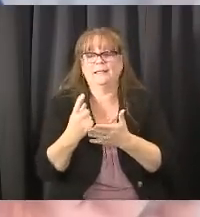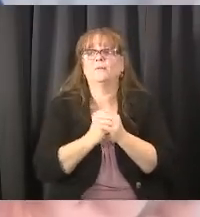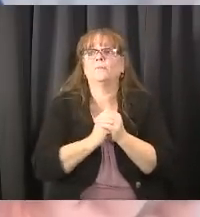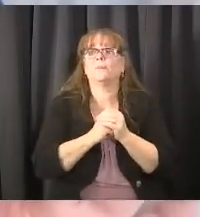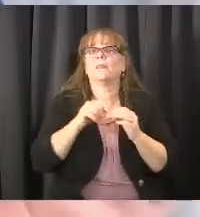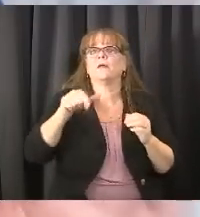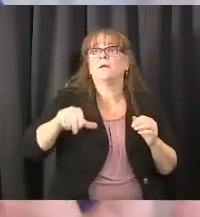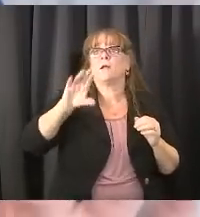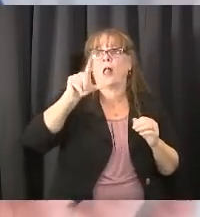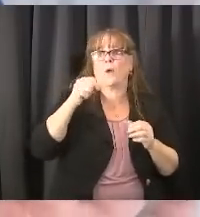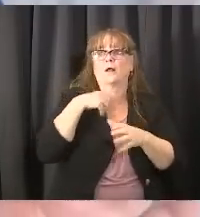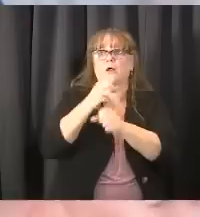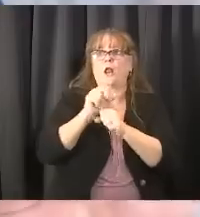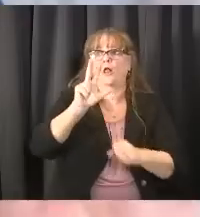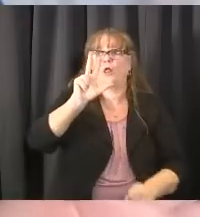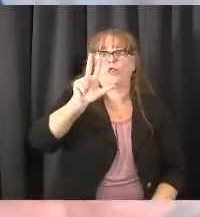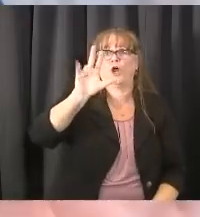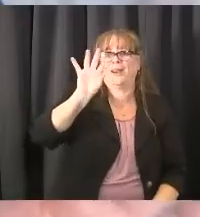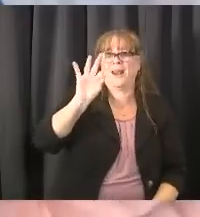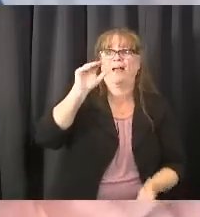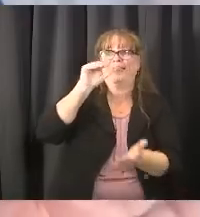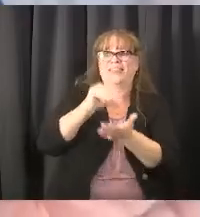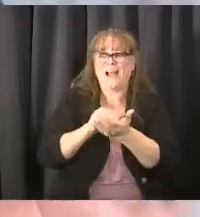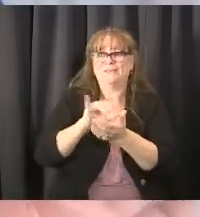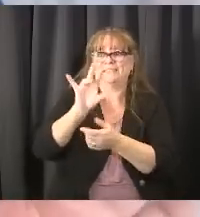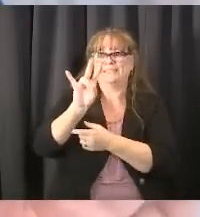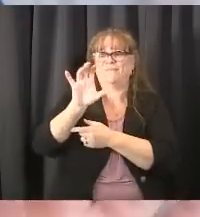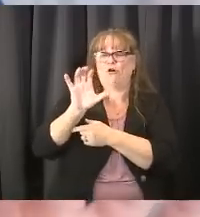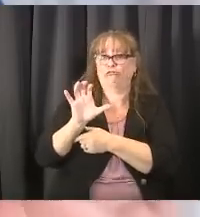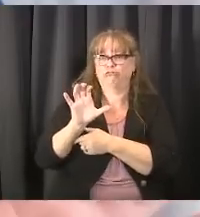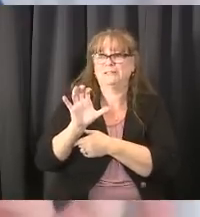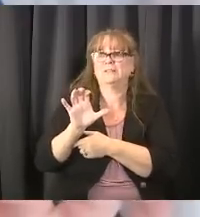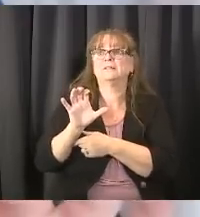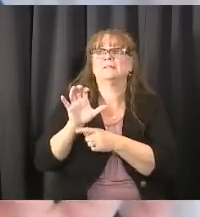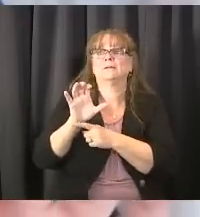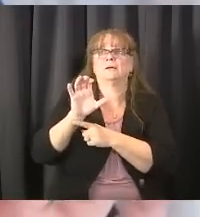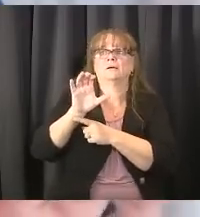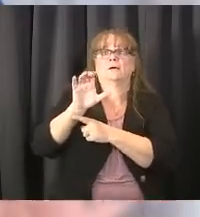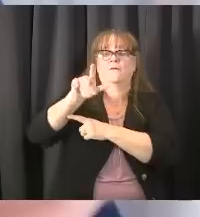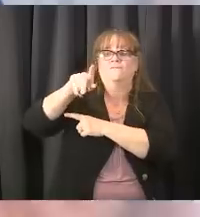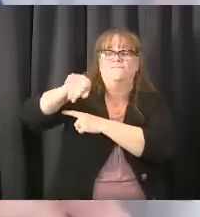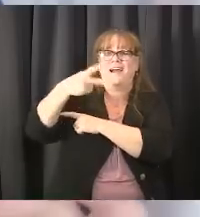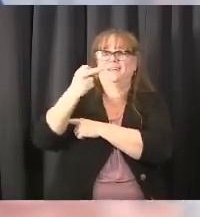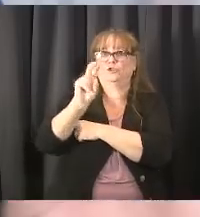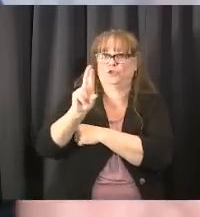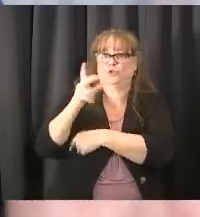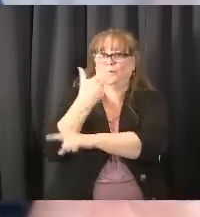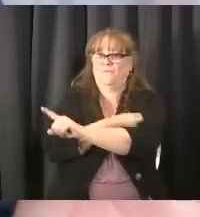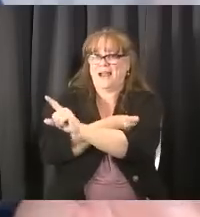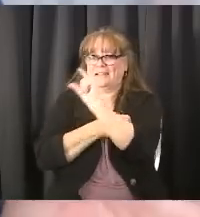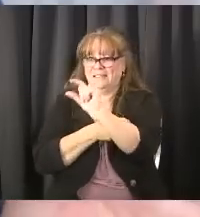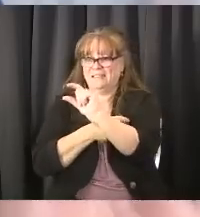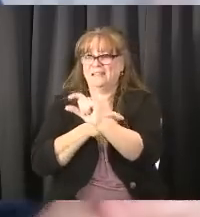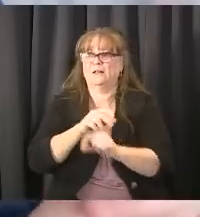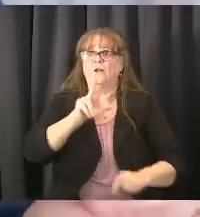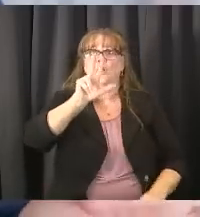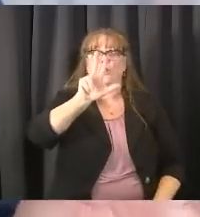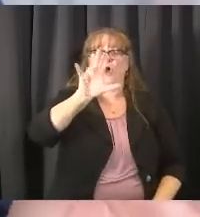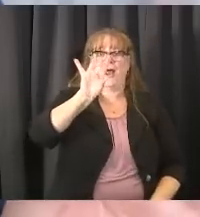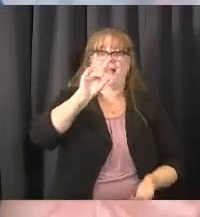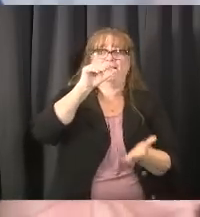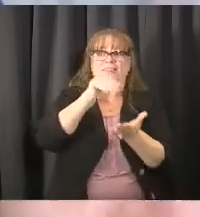39,780 doses of Pfizer and 36,300 doses of Moderna. Now, however,